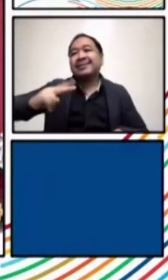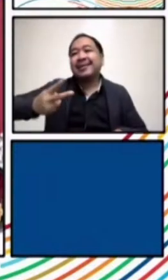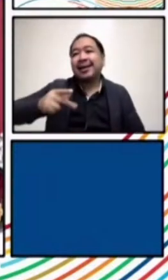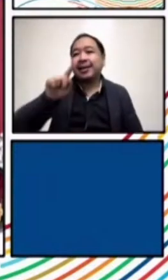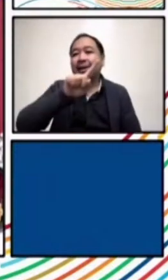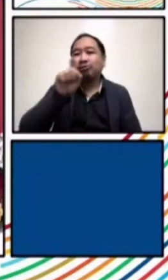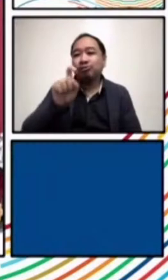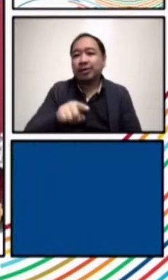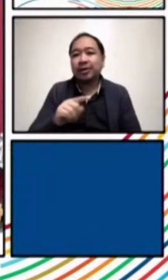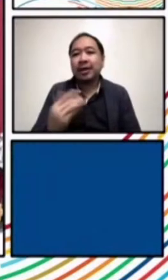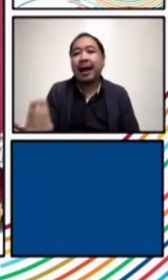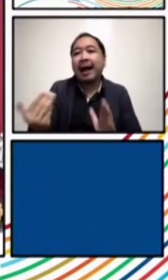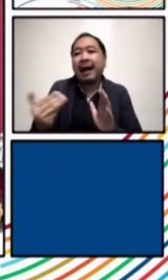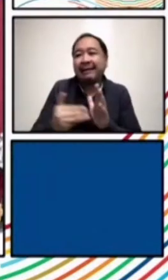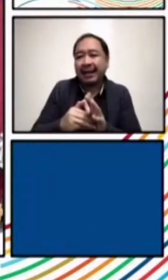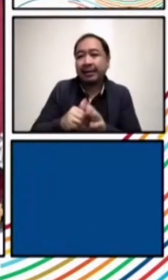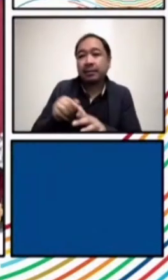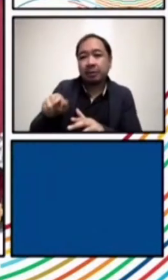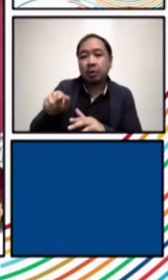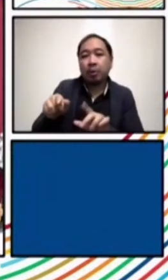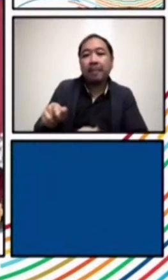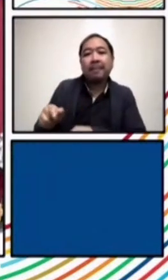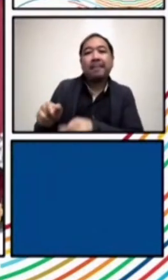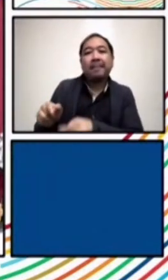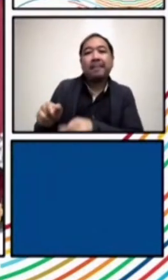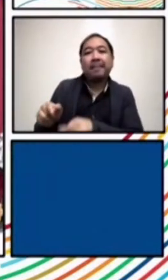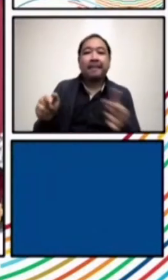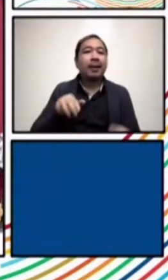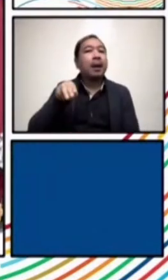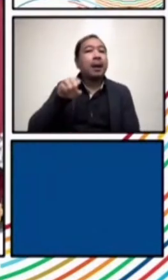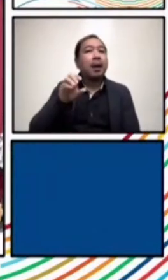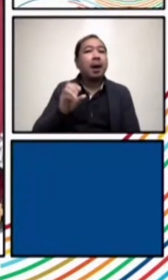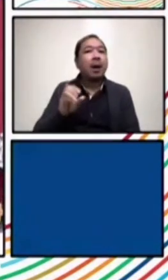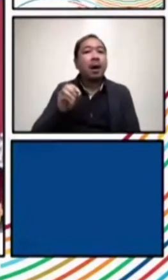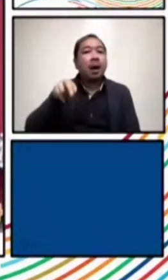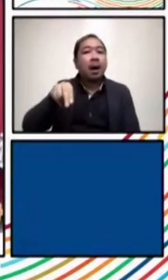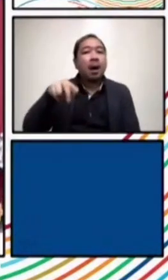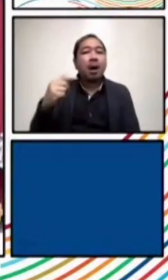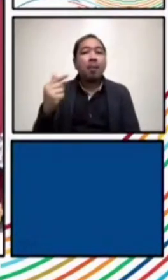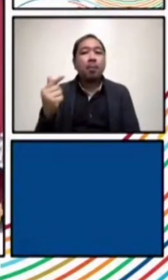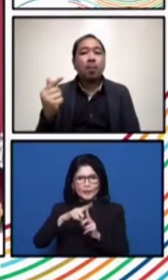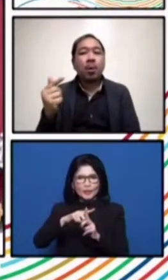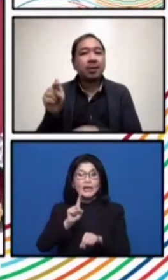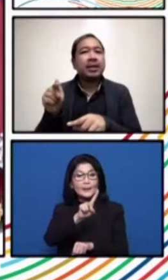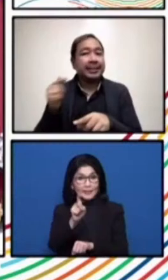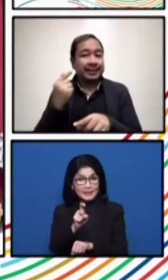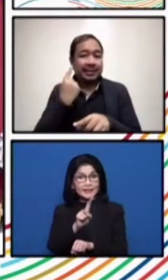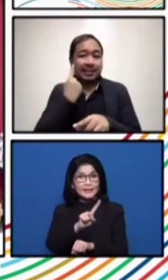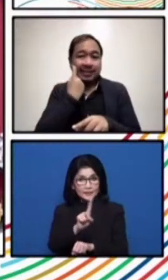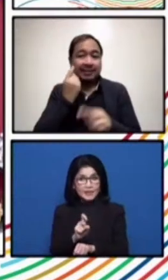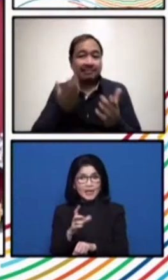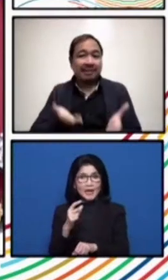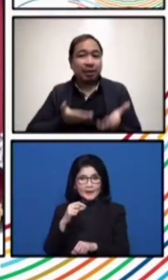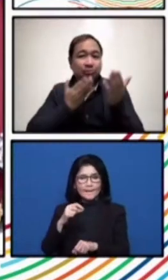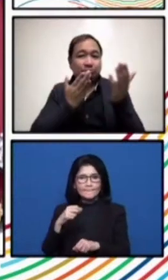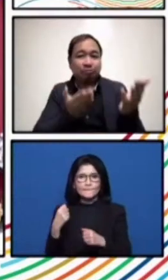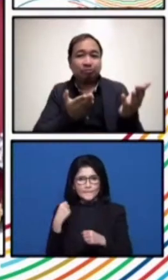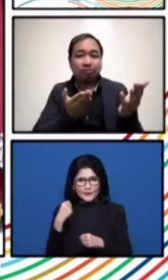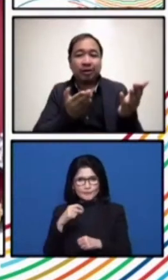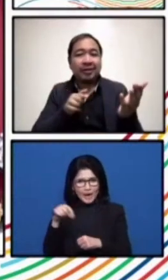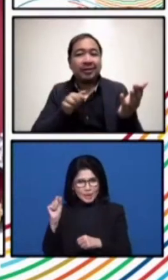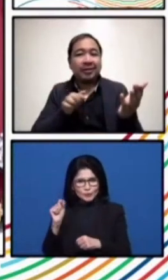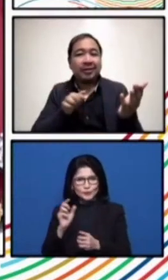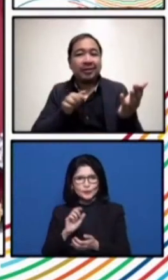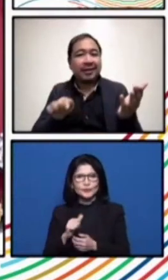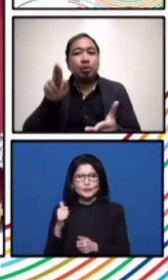Mont um I think this is a very good question because earlier we were just talking about the recommendation from the UN resident coordinator on